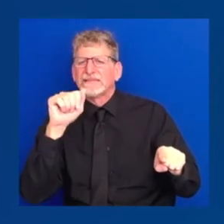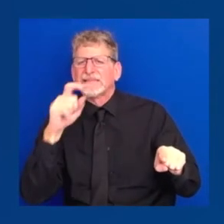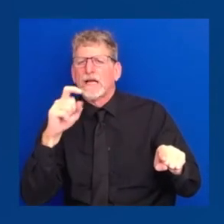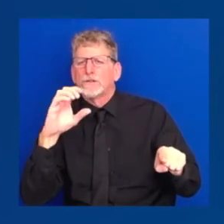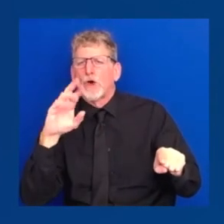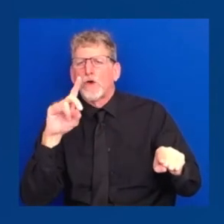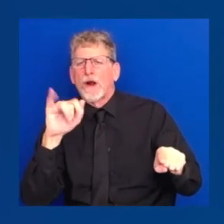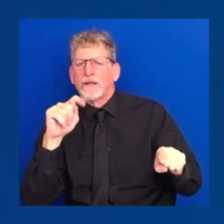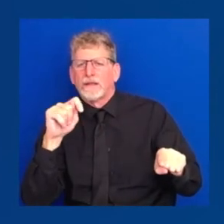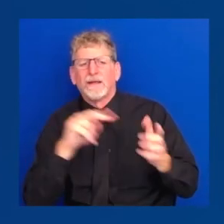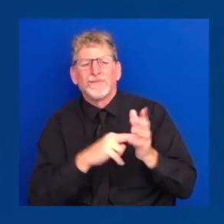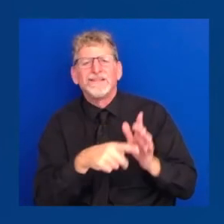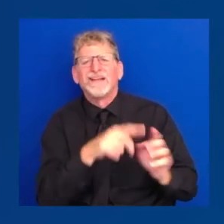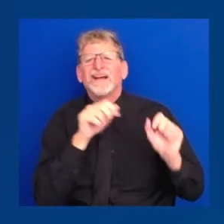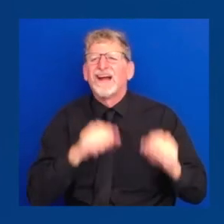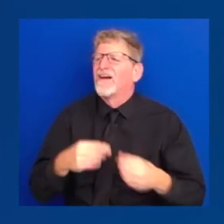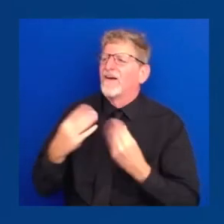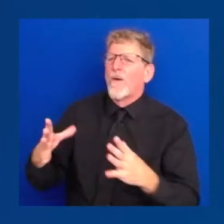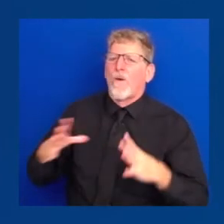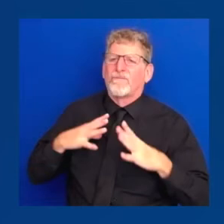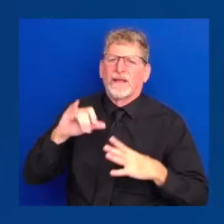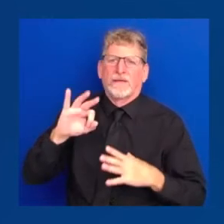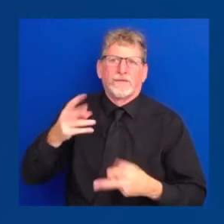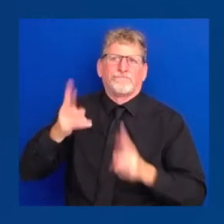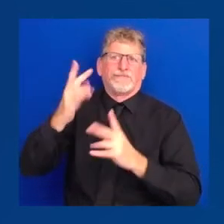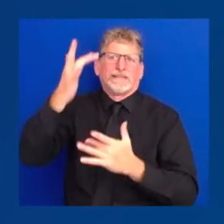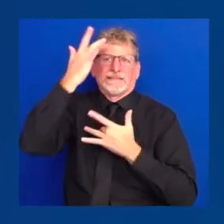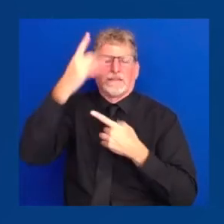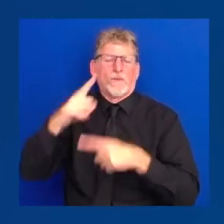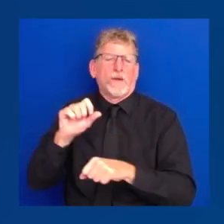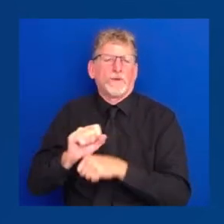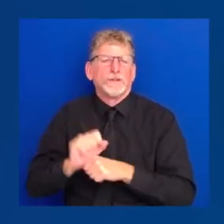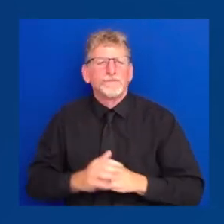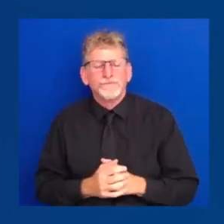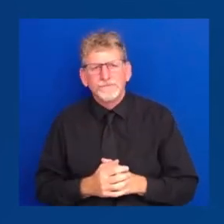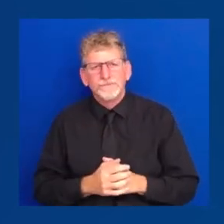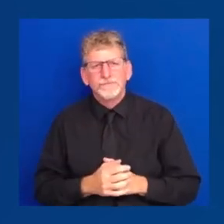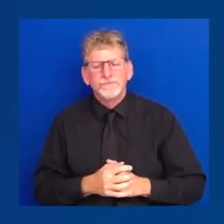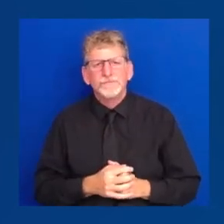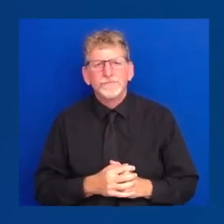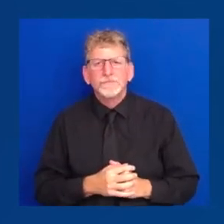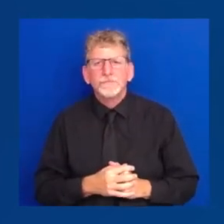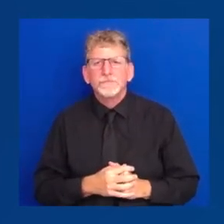question. Let's go to Alex Nazarian at Yahoo.